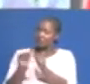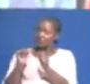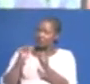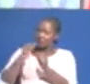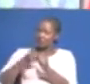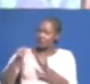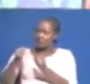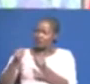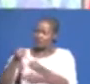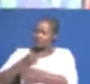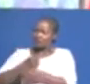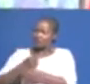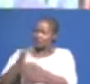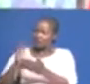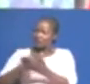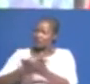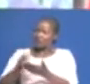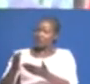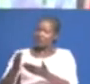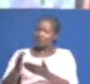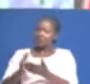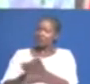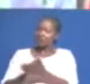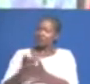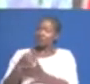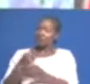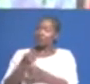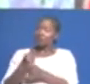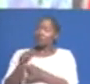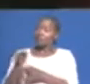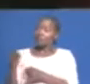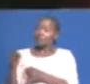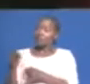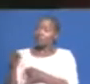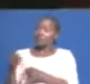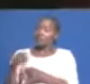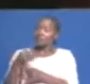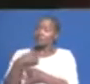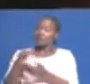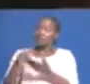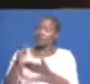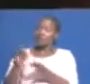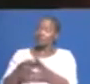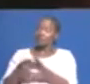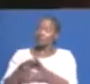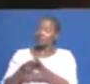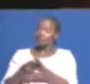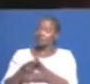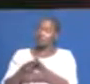school rumba. And for us to do that, I told them, we need to add more members in the band.